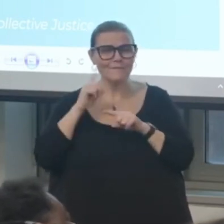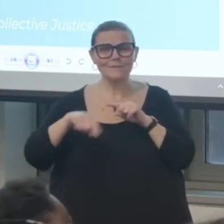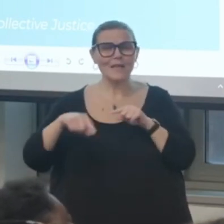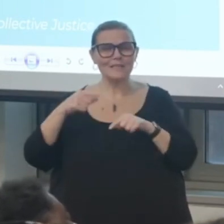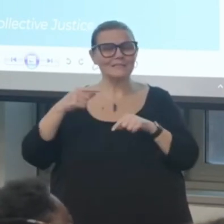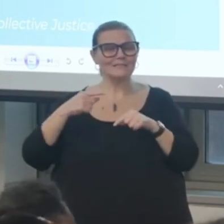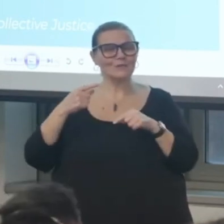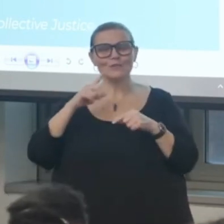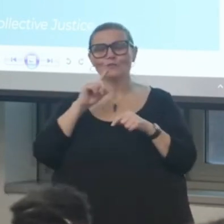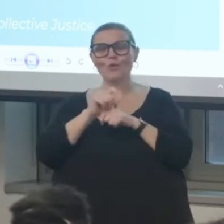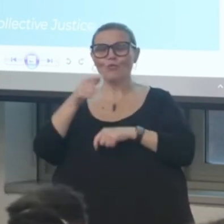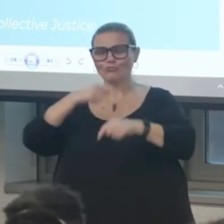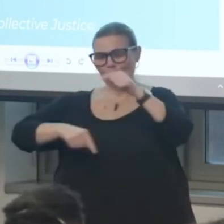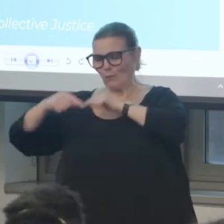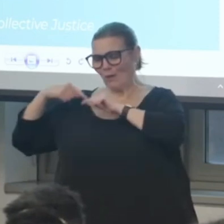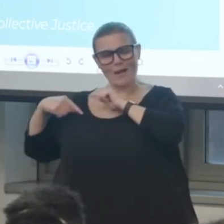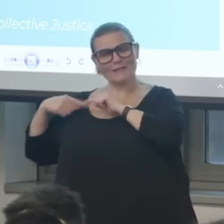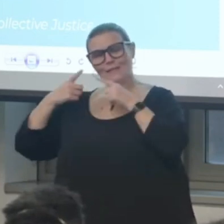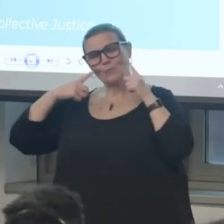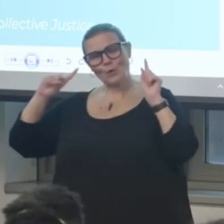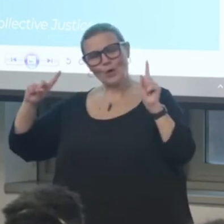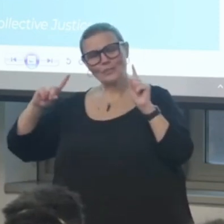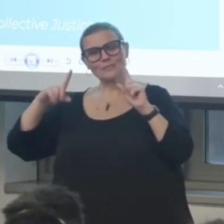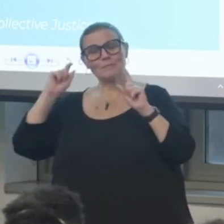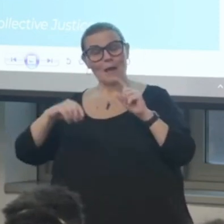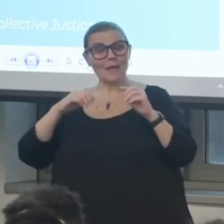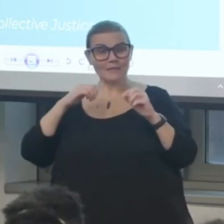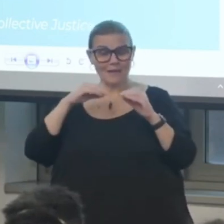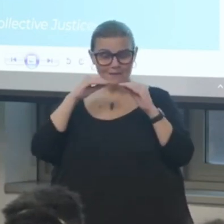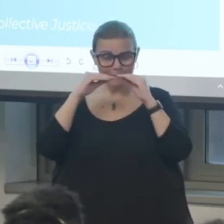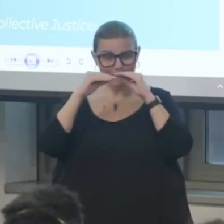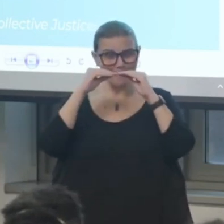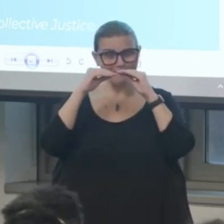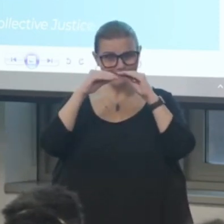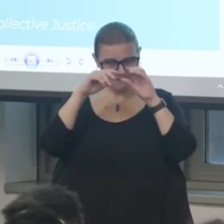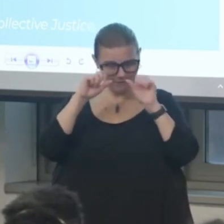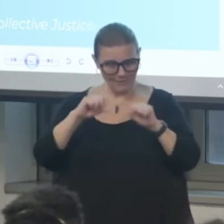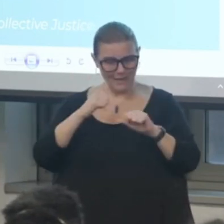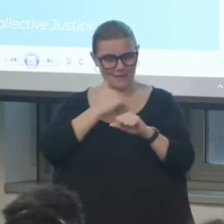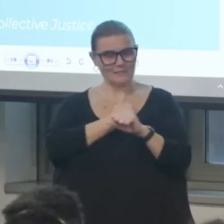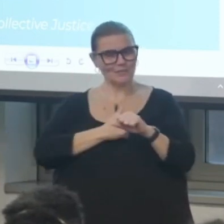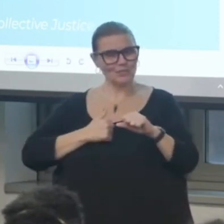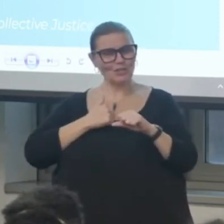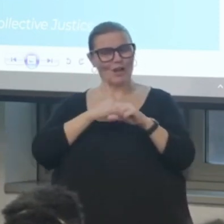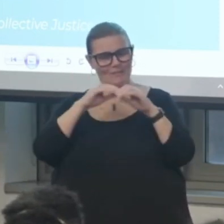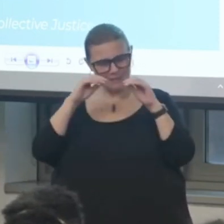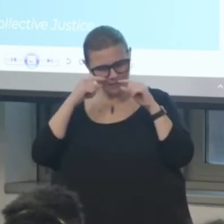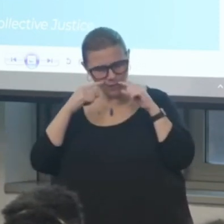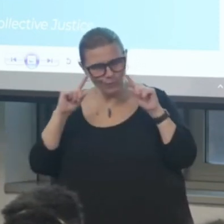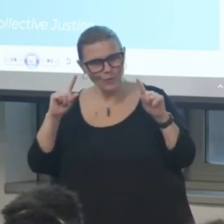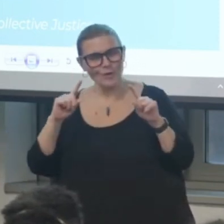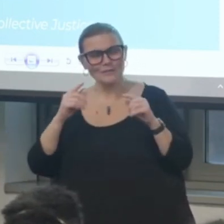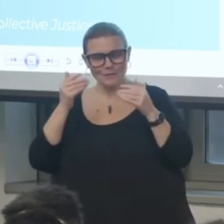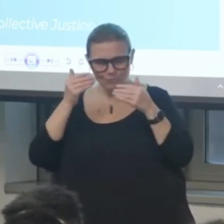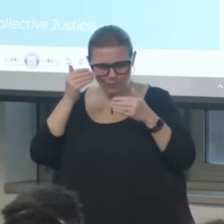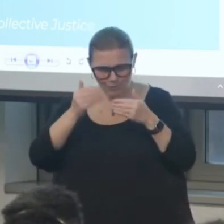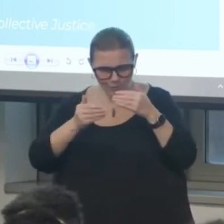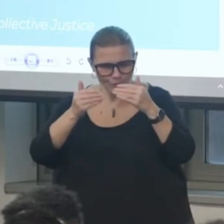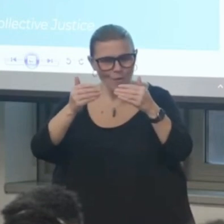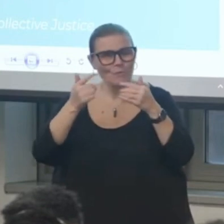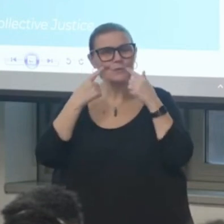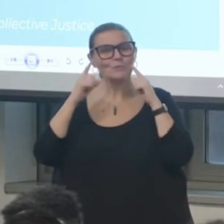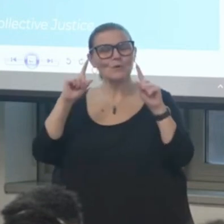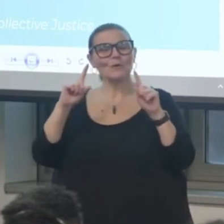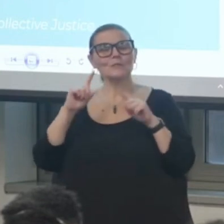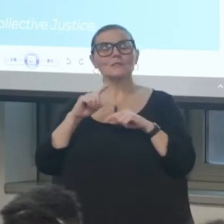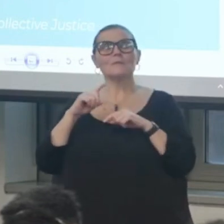rewind that works, right? Like, there's a mending that works. There's a way of moving forward that works, right? But the notion of